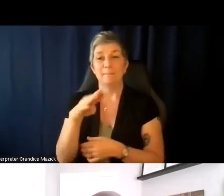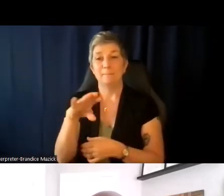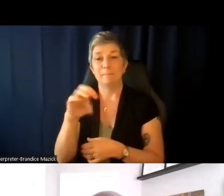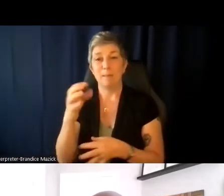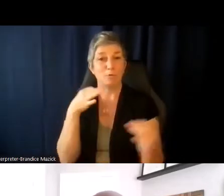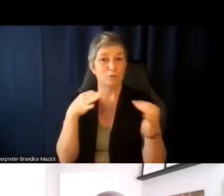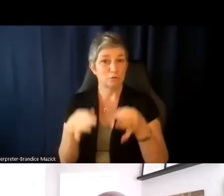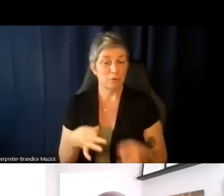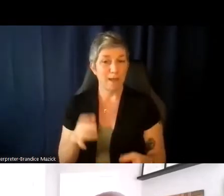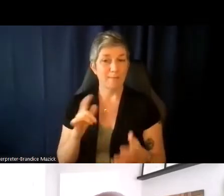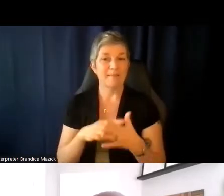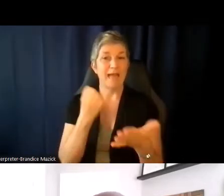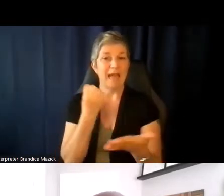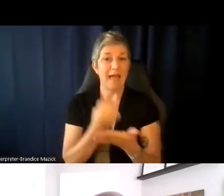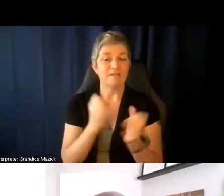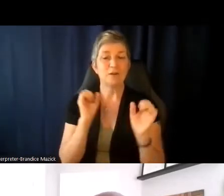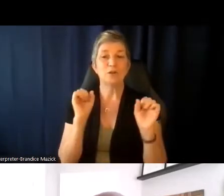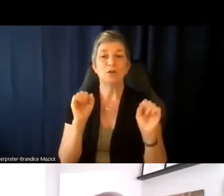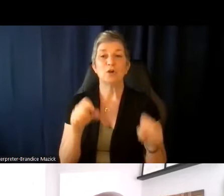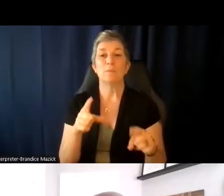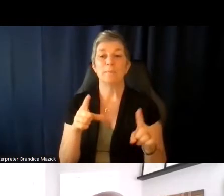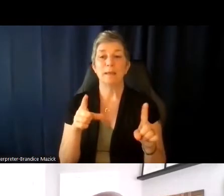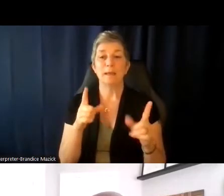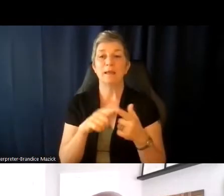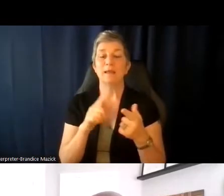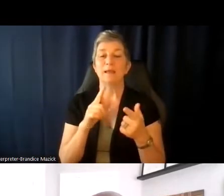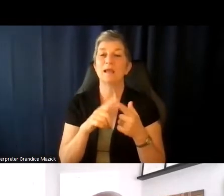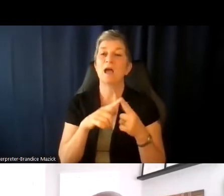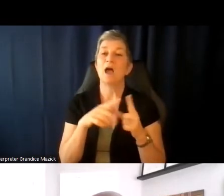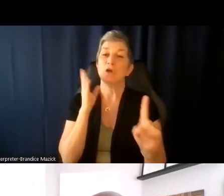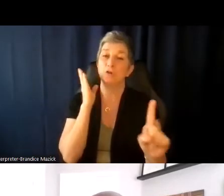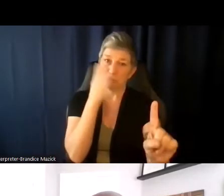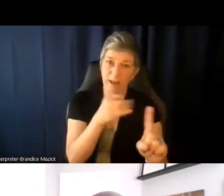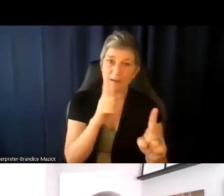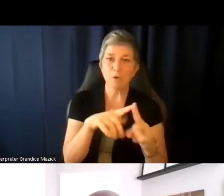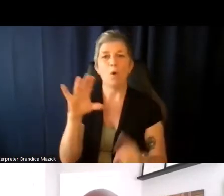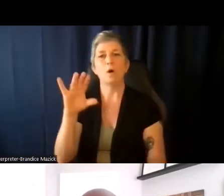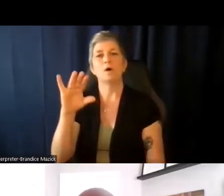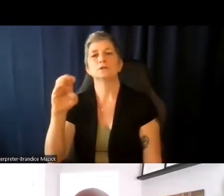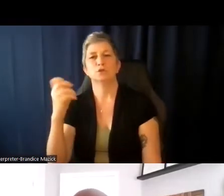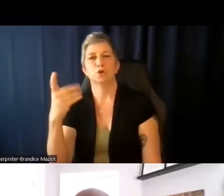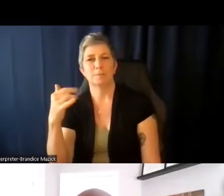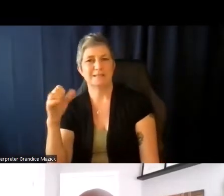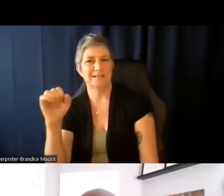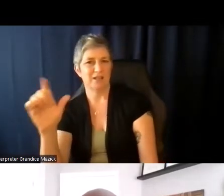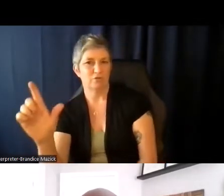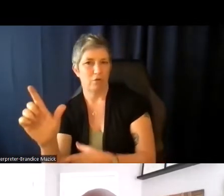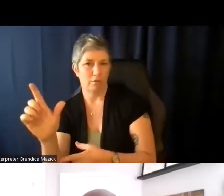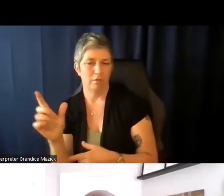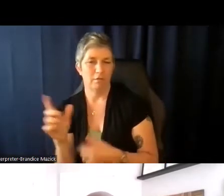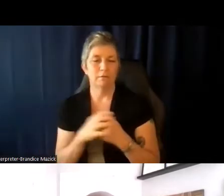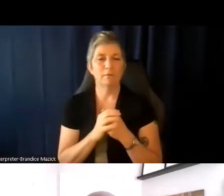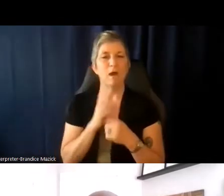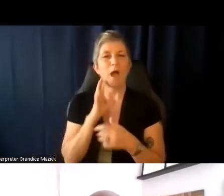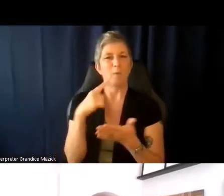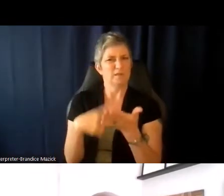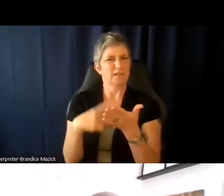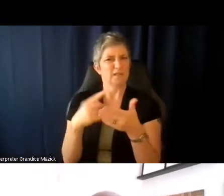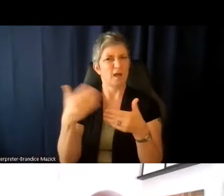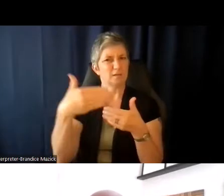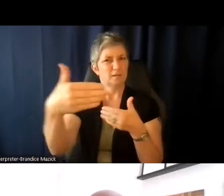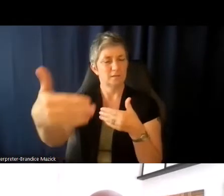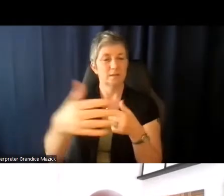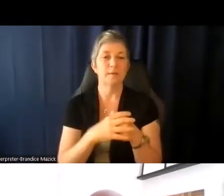describes is that evidence may be direct or circumstantial, which we'll discuss in the next few slides. So